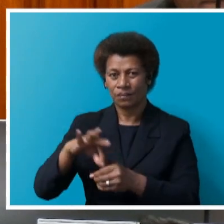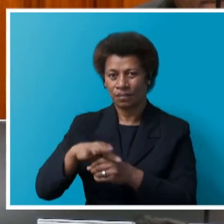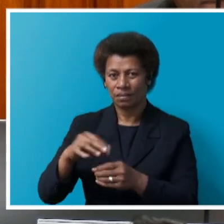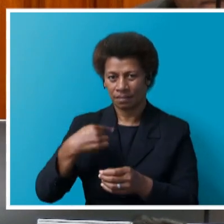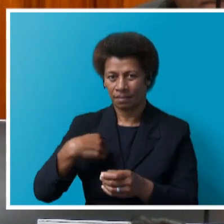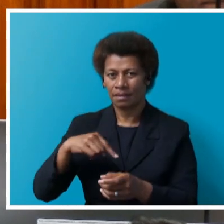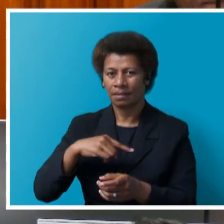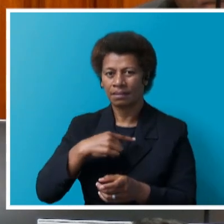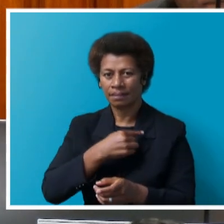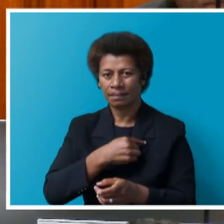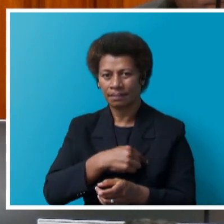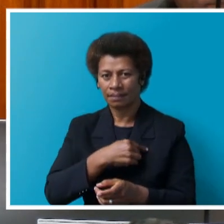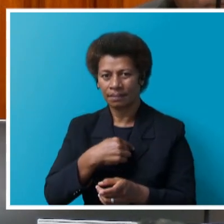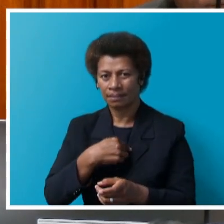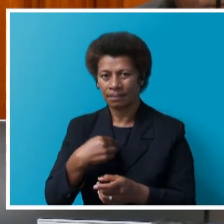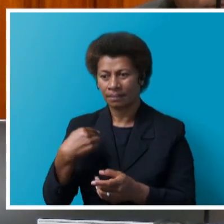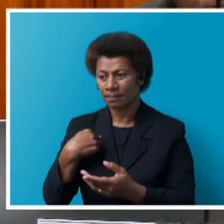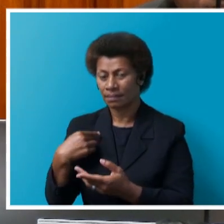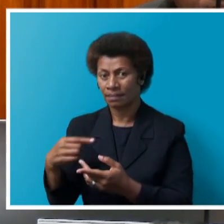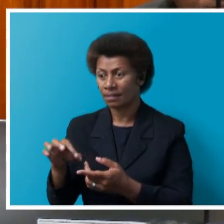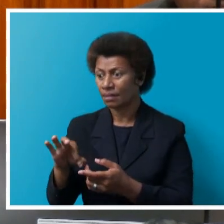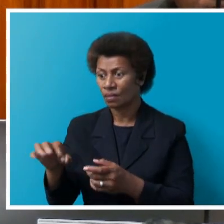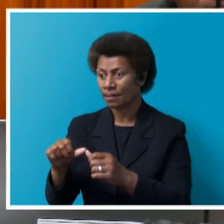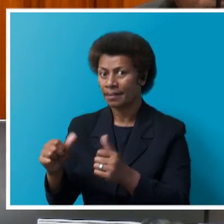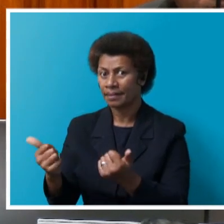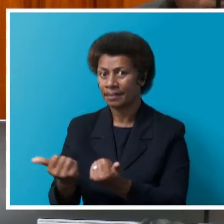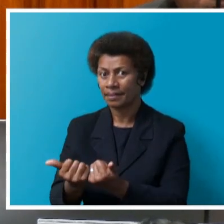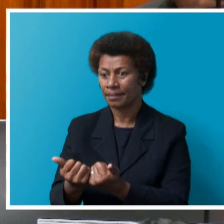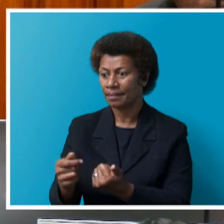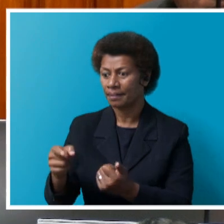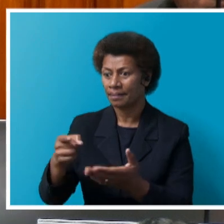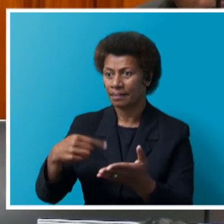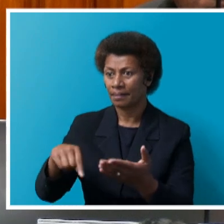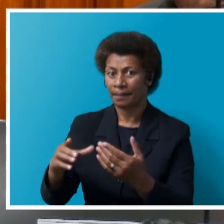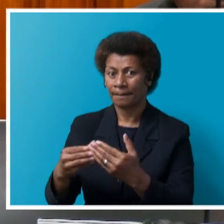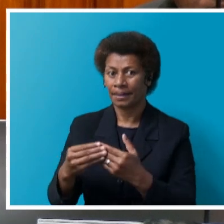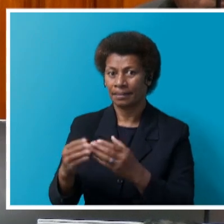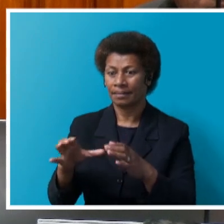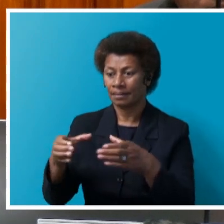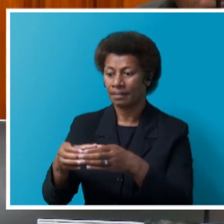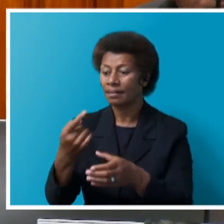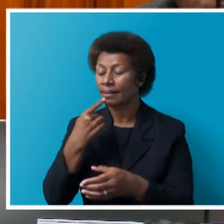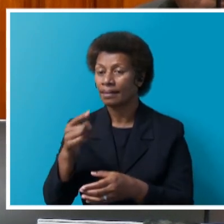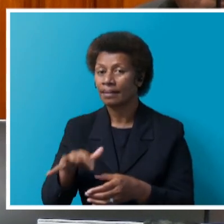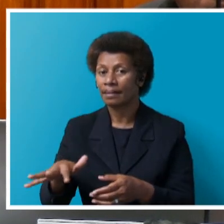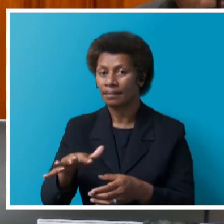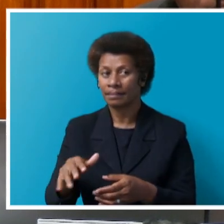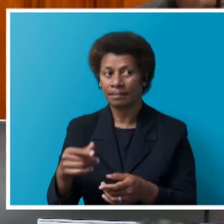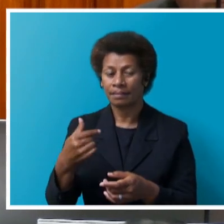by my conviction, despite the disagreement from my party colleagues. At the time, I told them, and I quote,